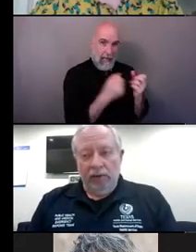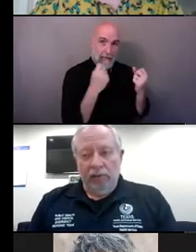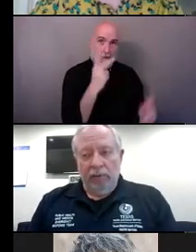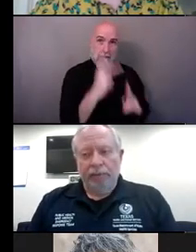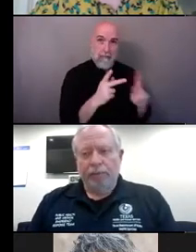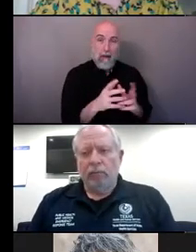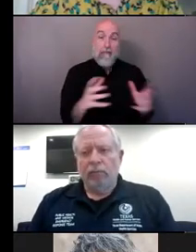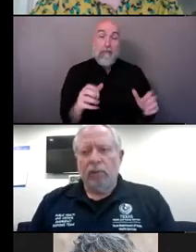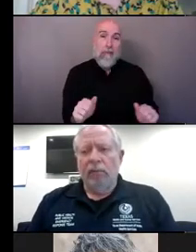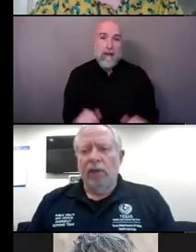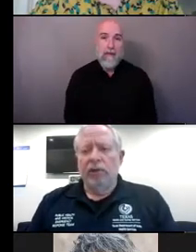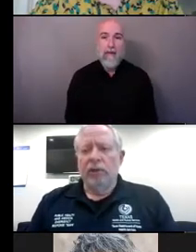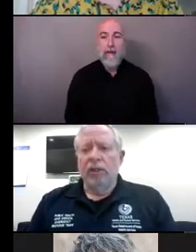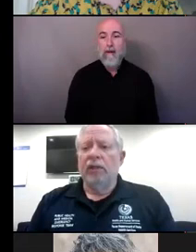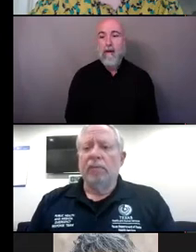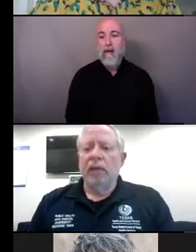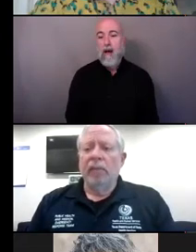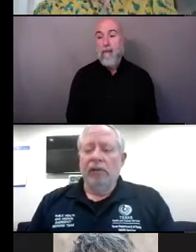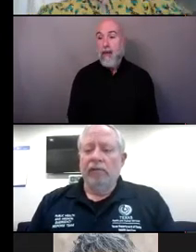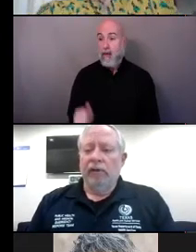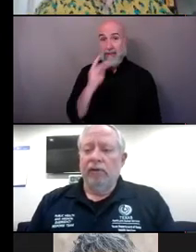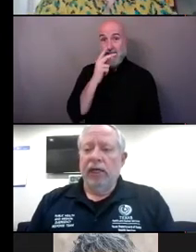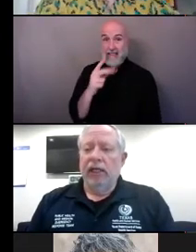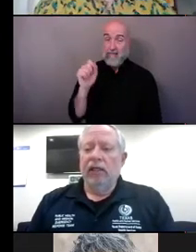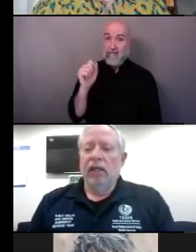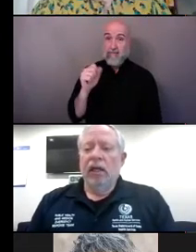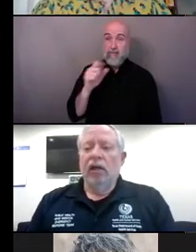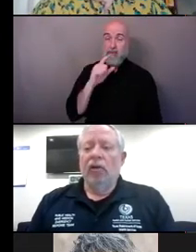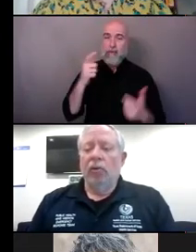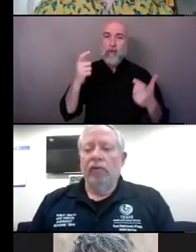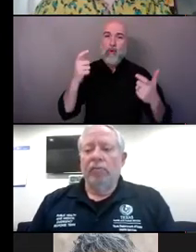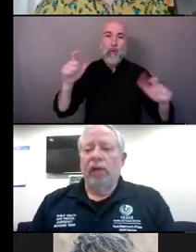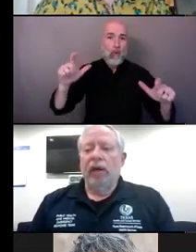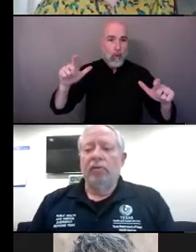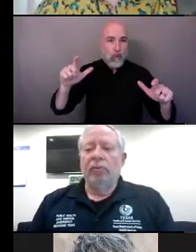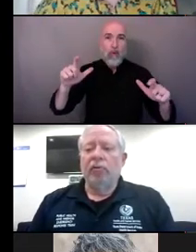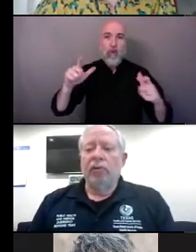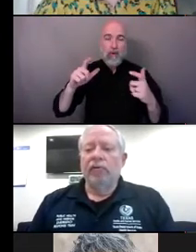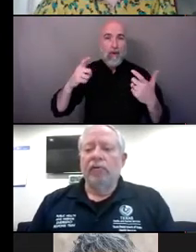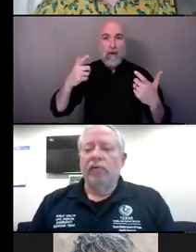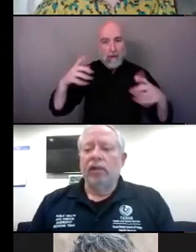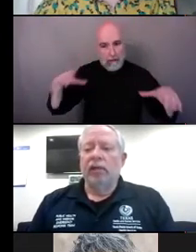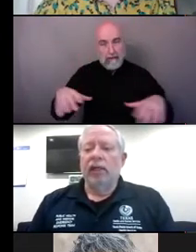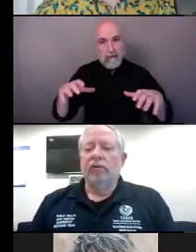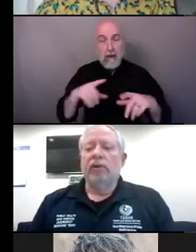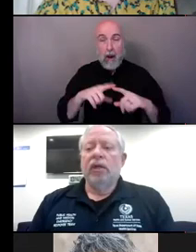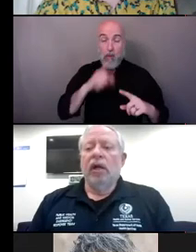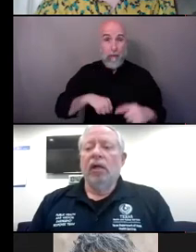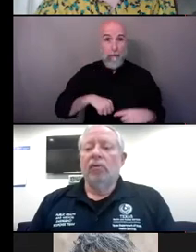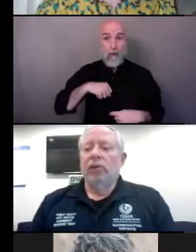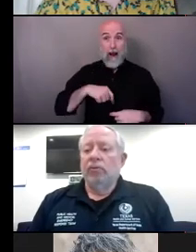vaccinated as possible. I mean, as you can see, it's been a massive undertaking. And although we're very proud of the performance of our